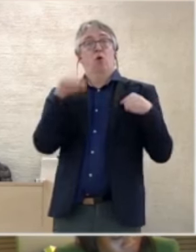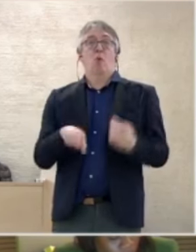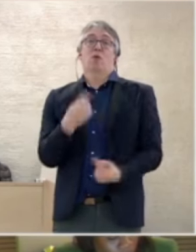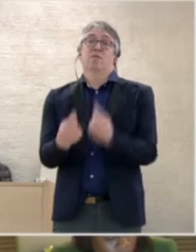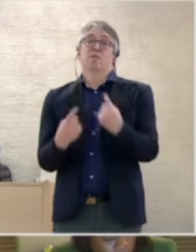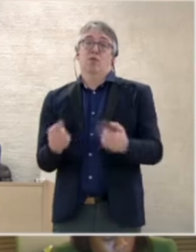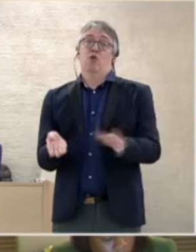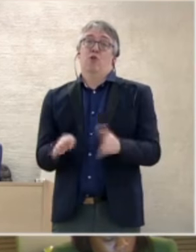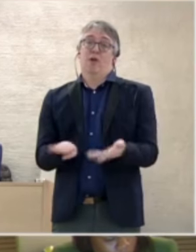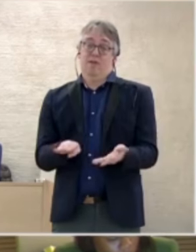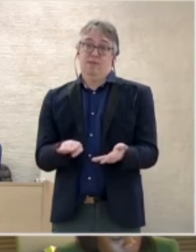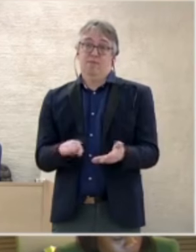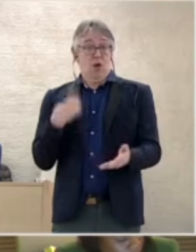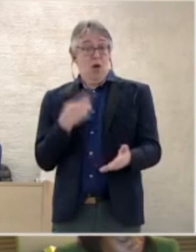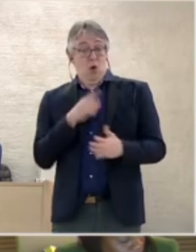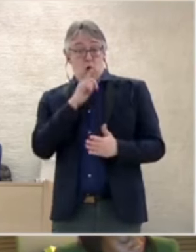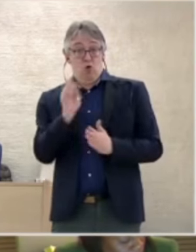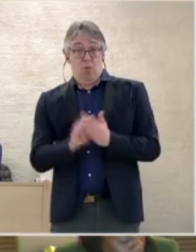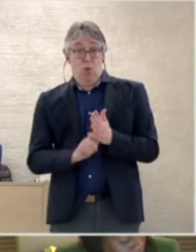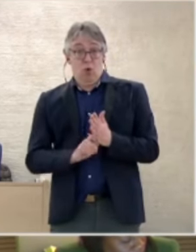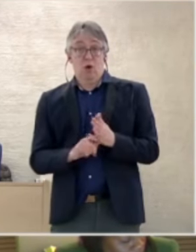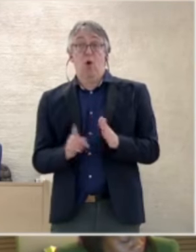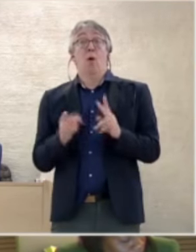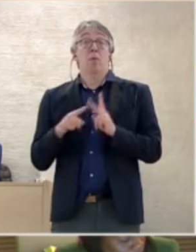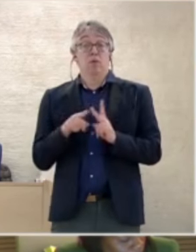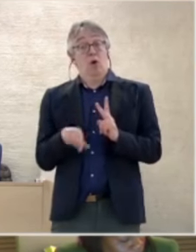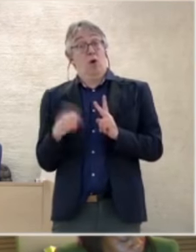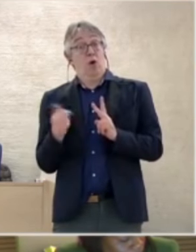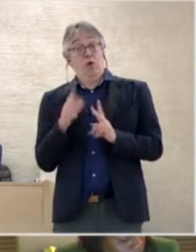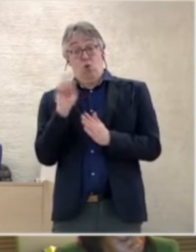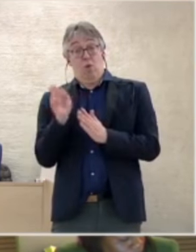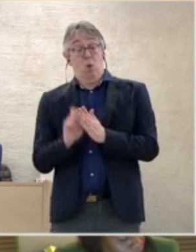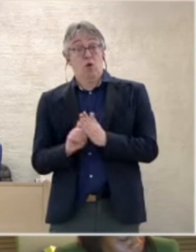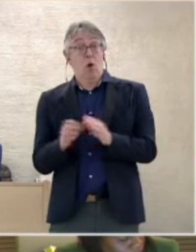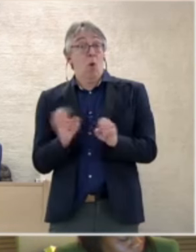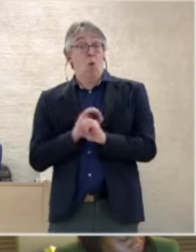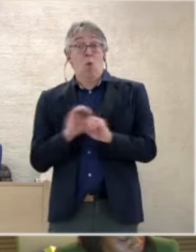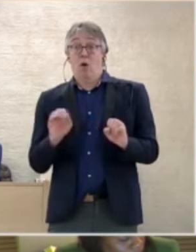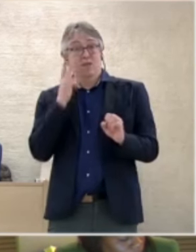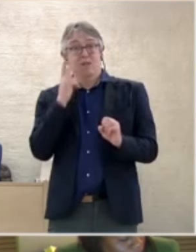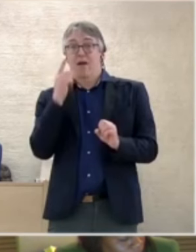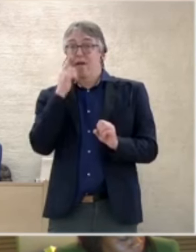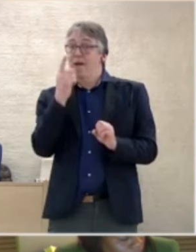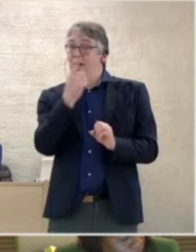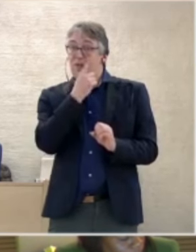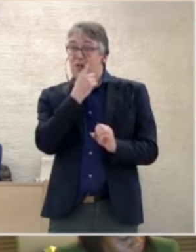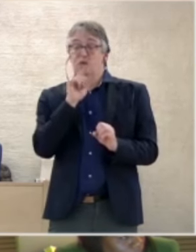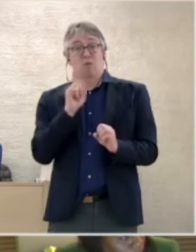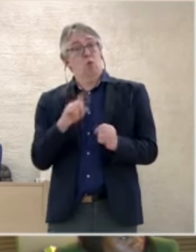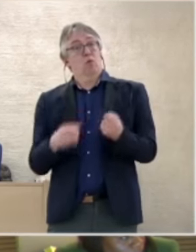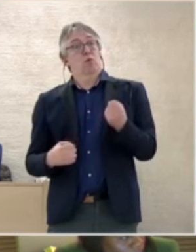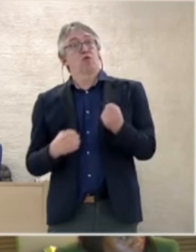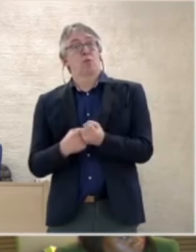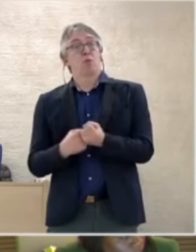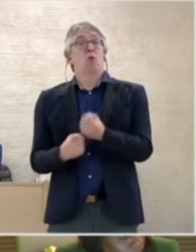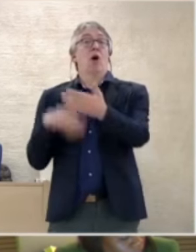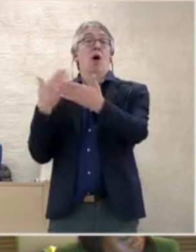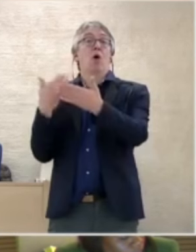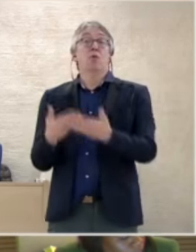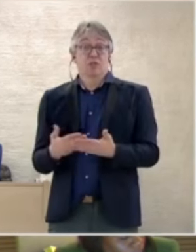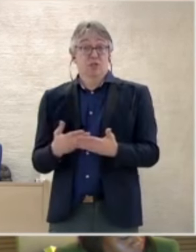neither our report nor that of Memorial includes any evidences to support the arguments that Azerbaijani